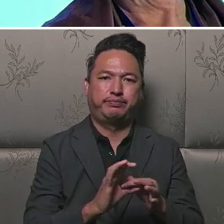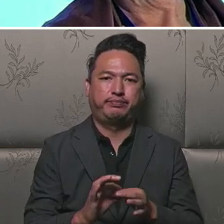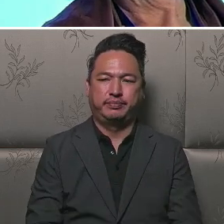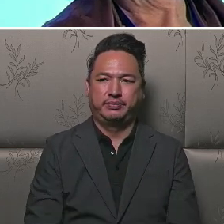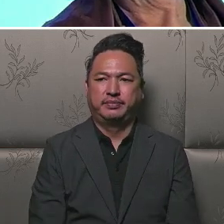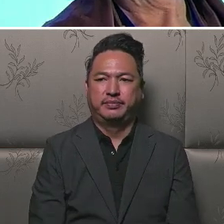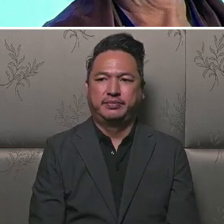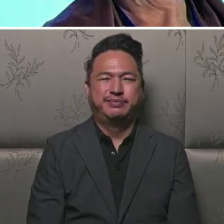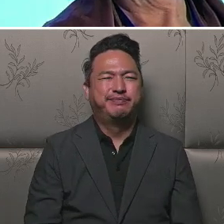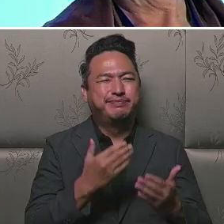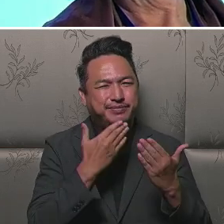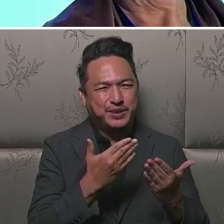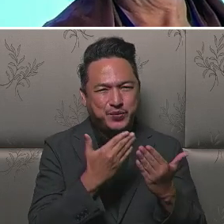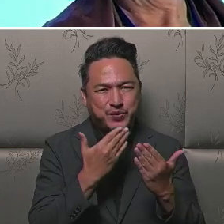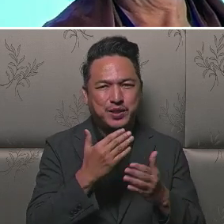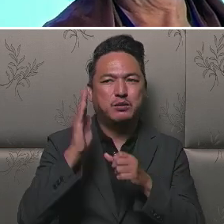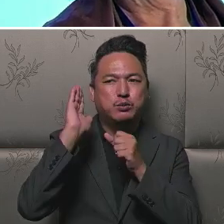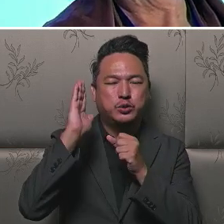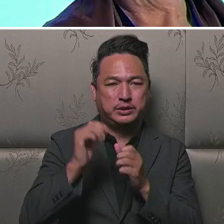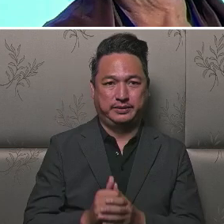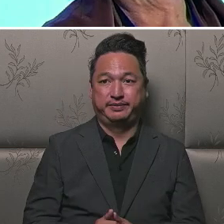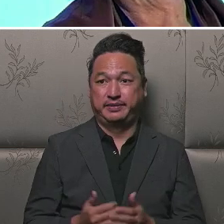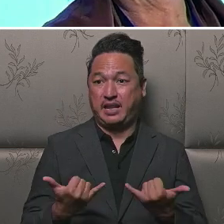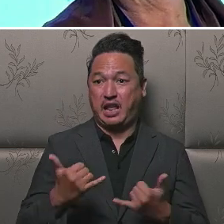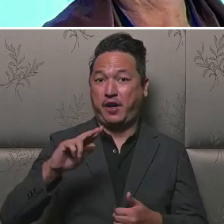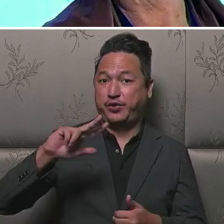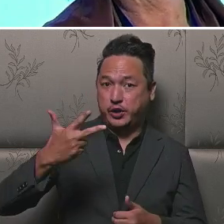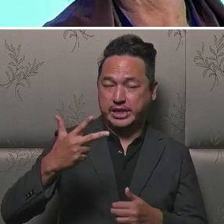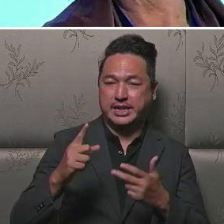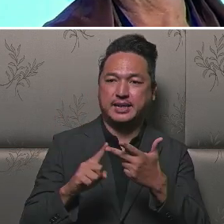is my colleague and the